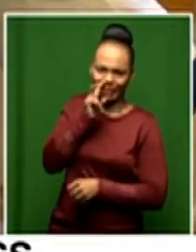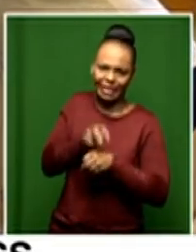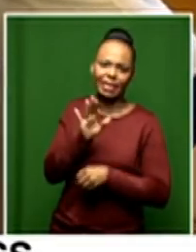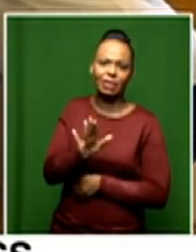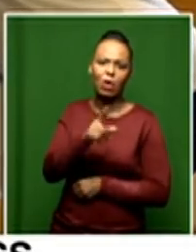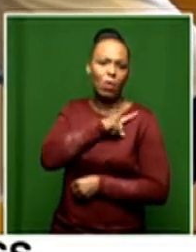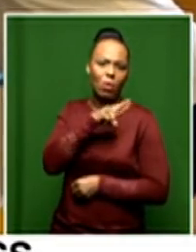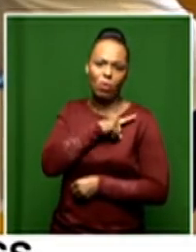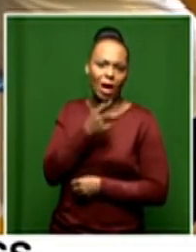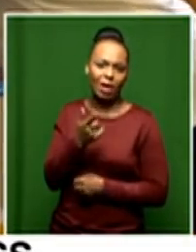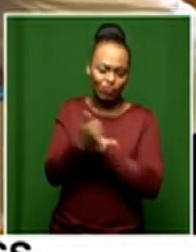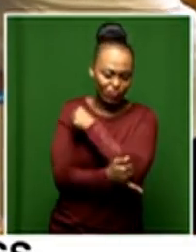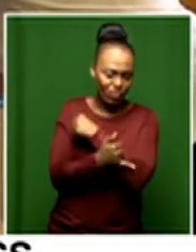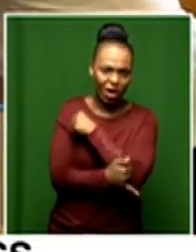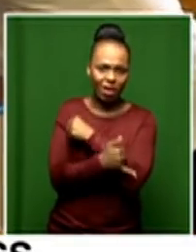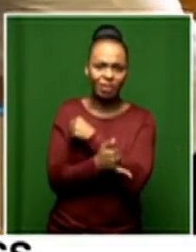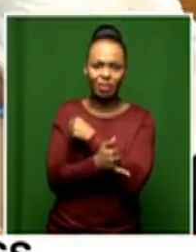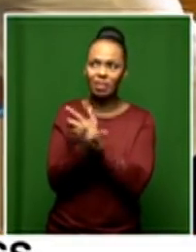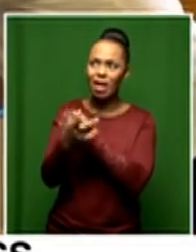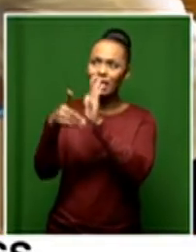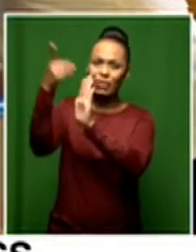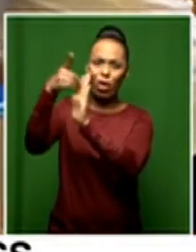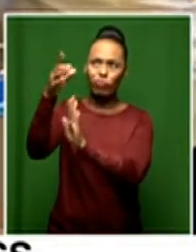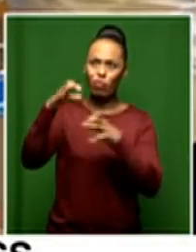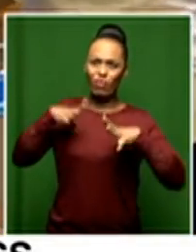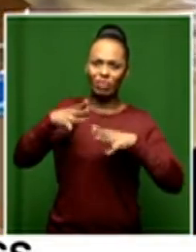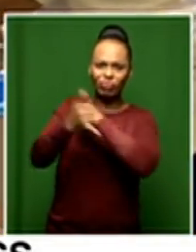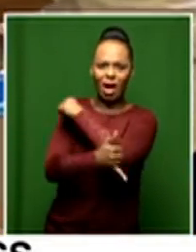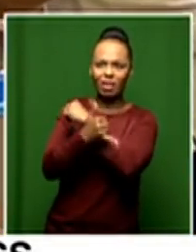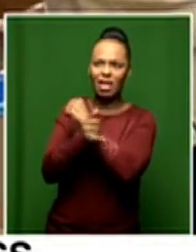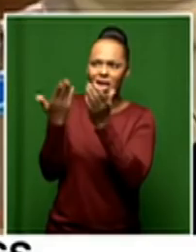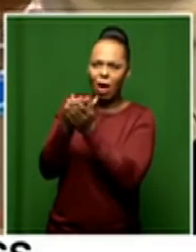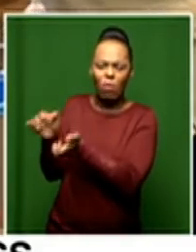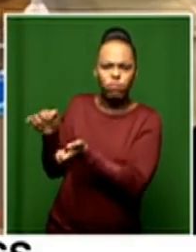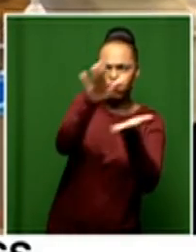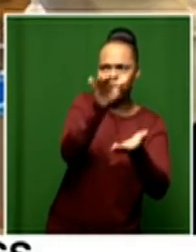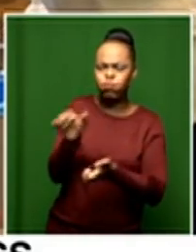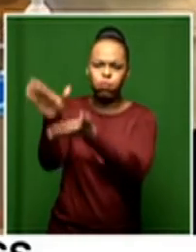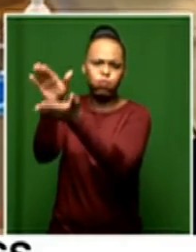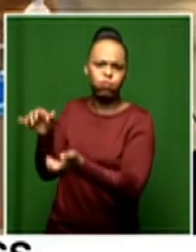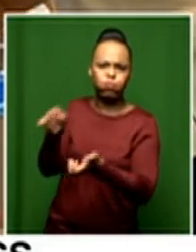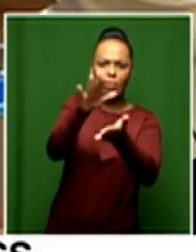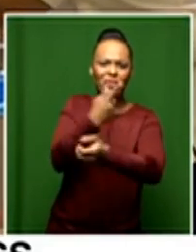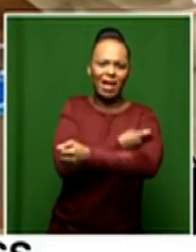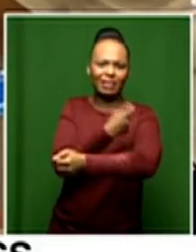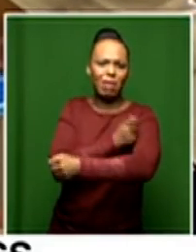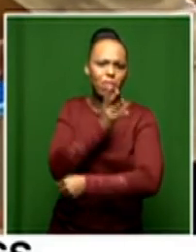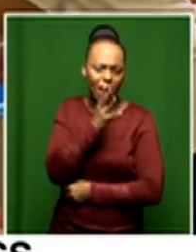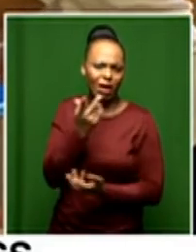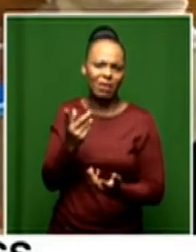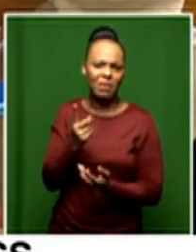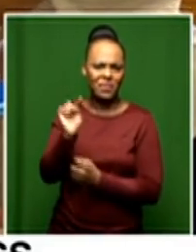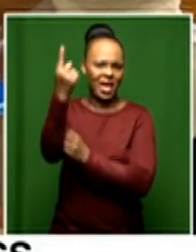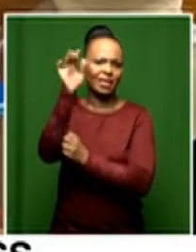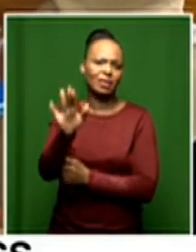Otherwise, these countries, the developed country, will vaccinate the majority of the population before making vaccine available. You